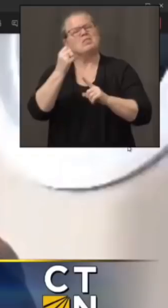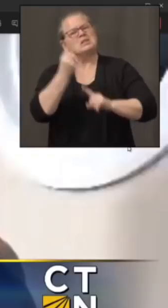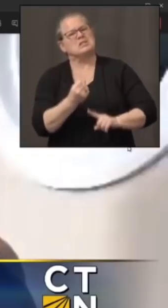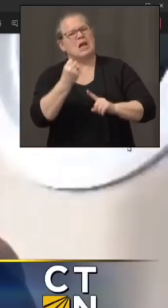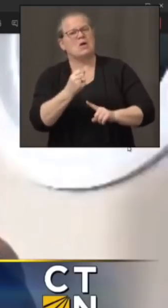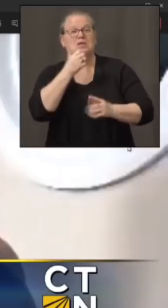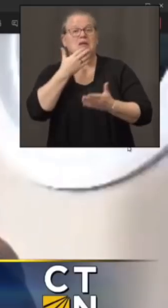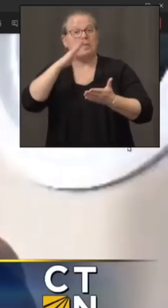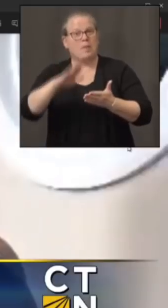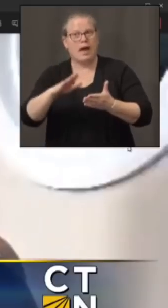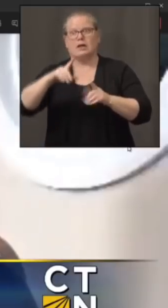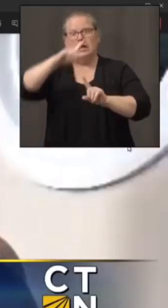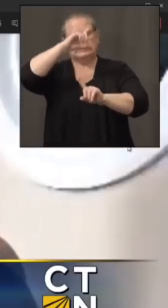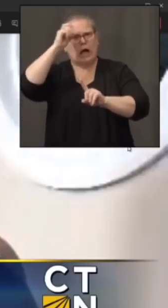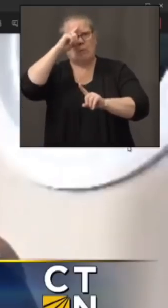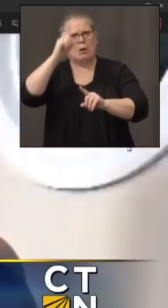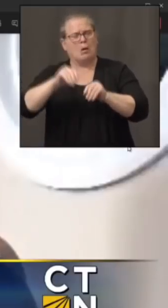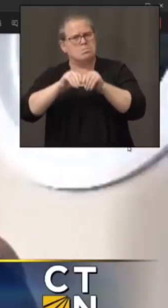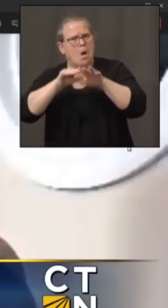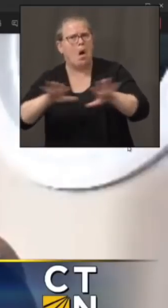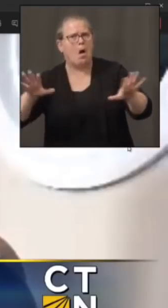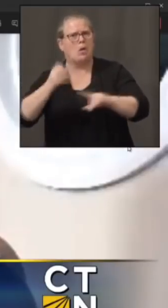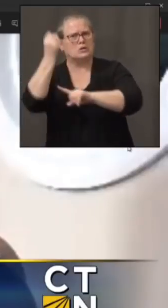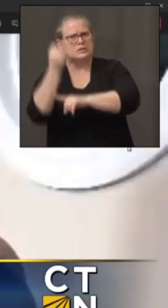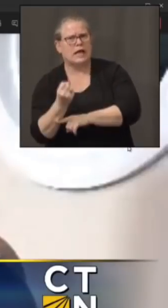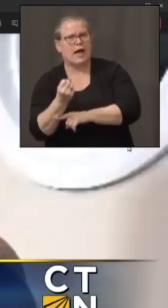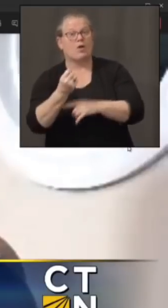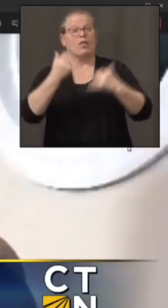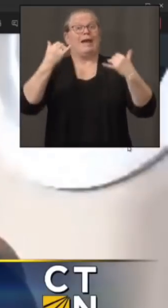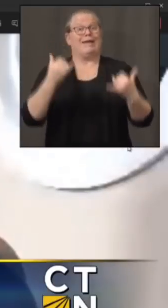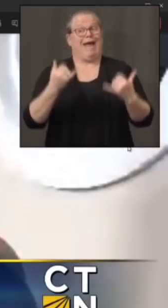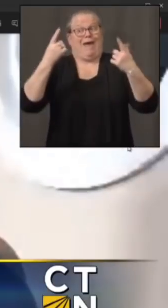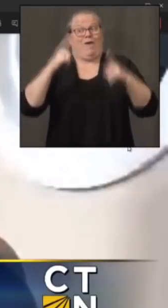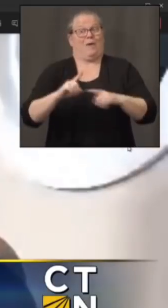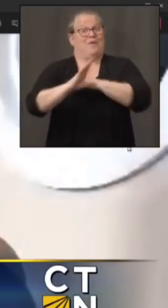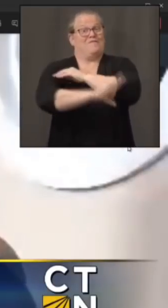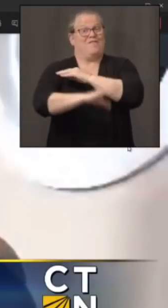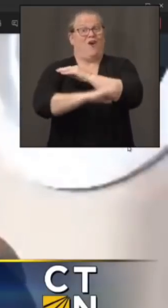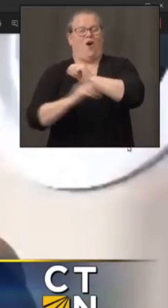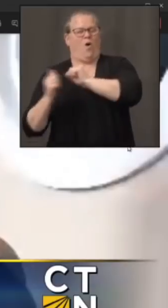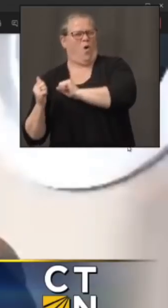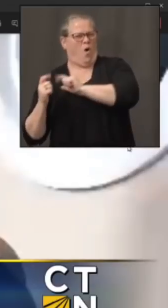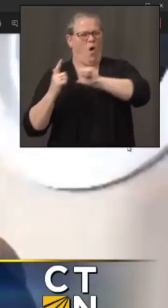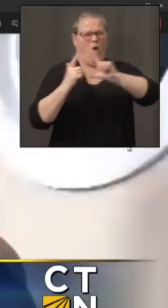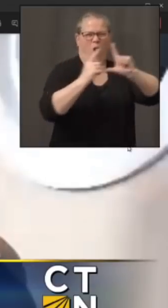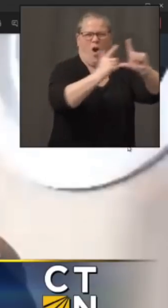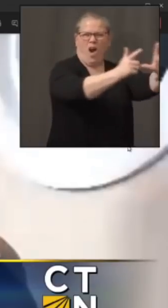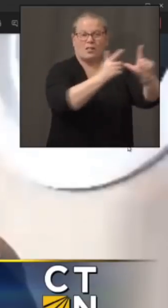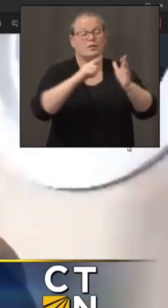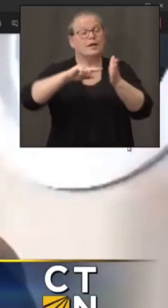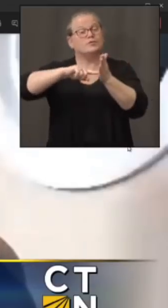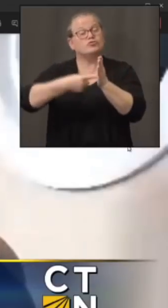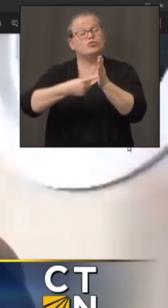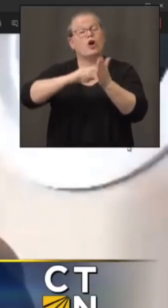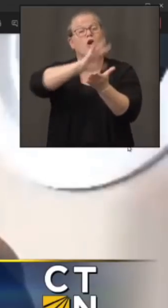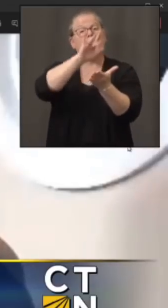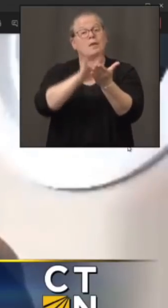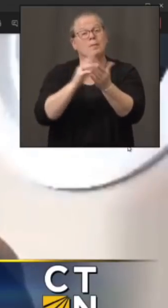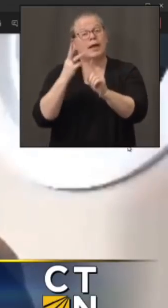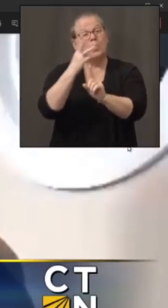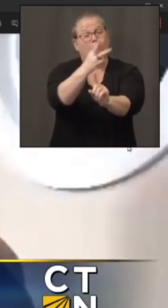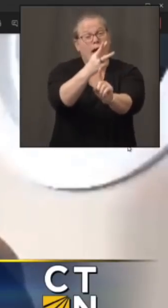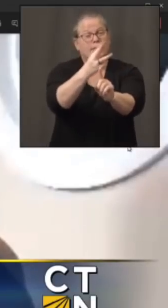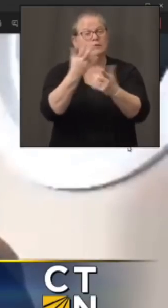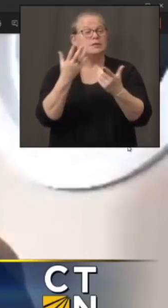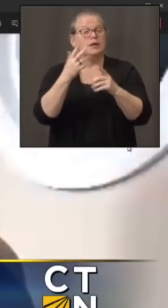every part of the country is going to be simultaneously engulfed in infection. It started in the Midwest. It sort of transferred to the